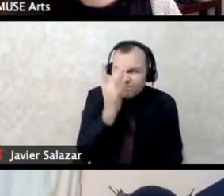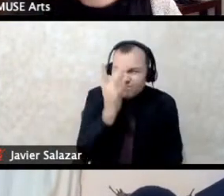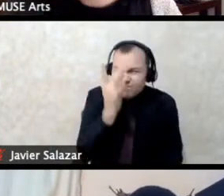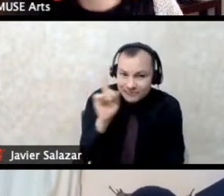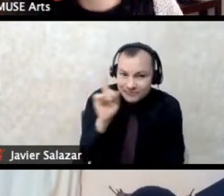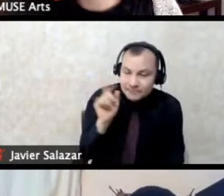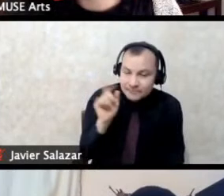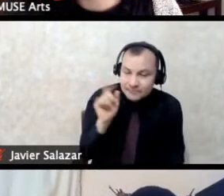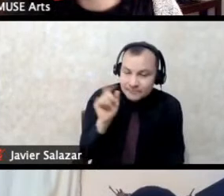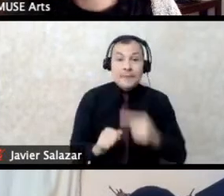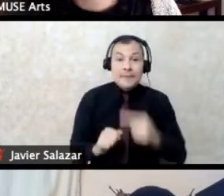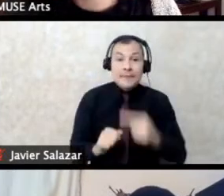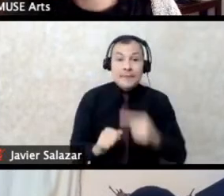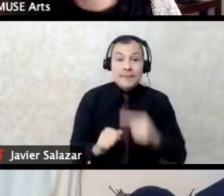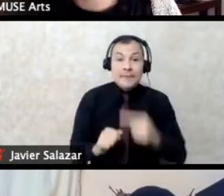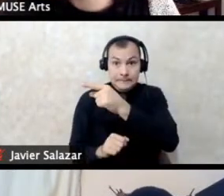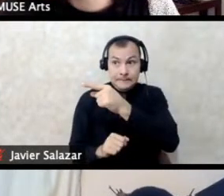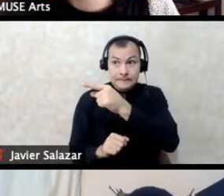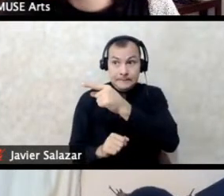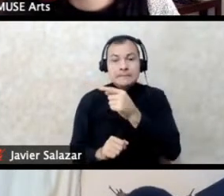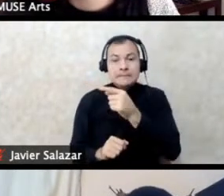cofundador de una organización que se llama